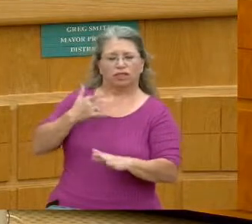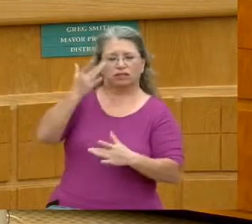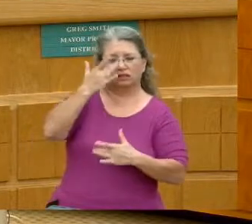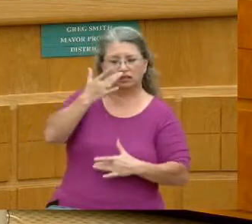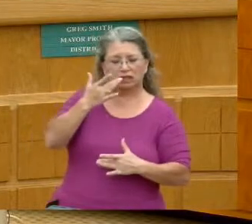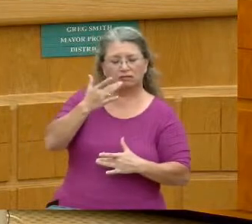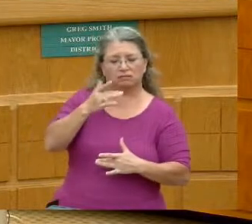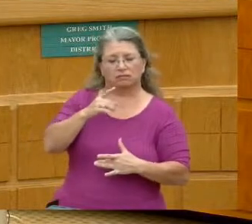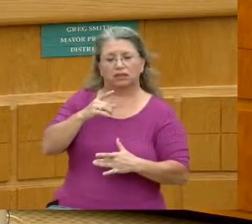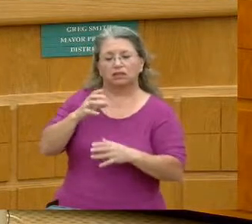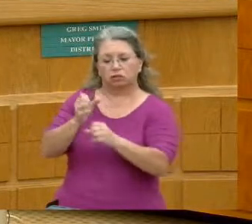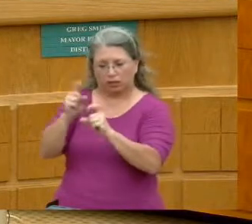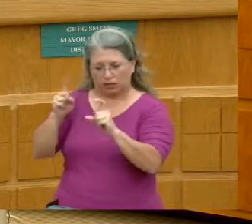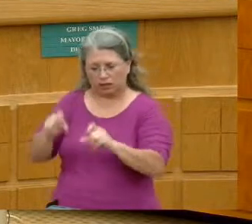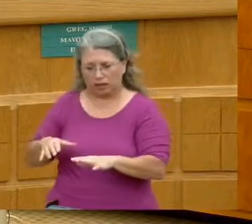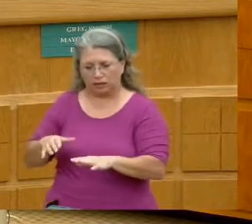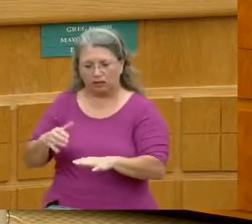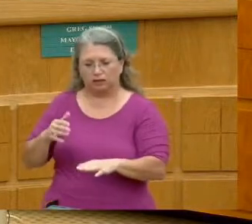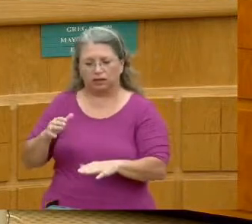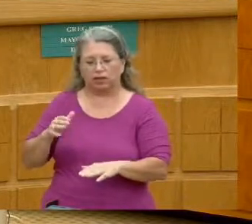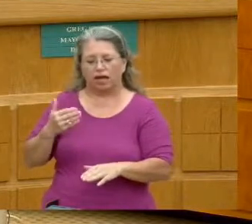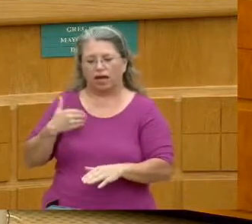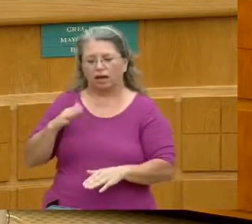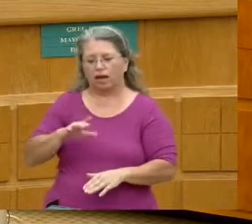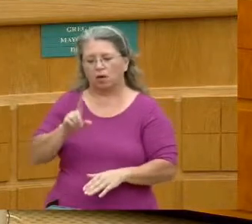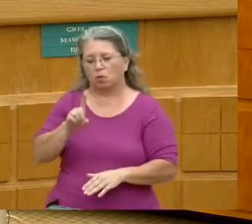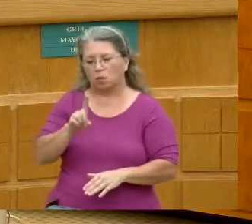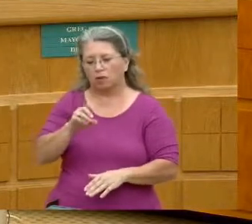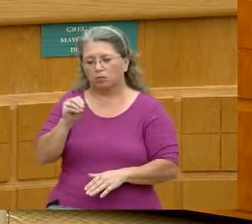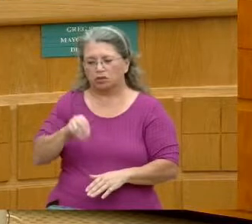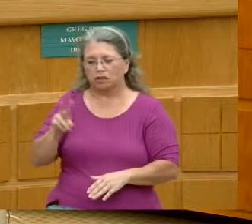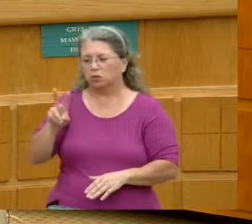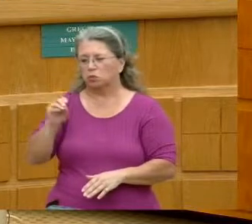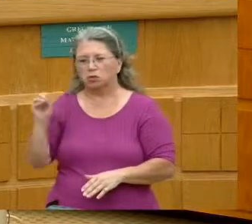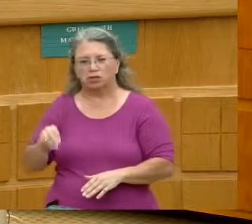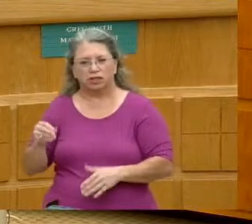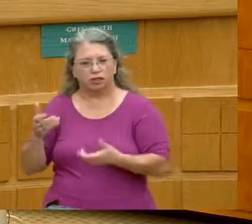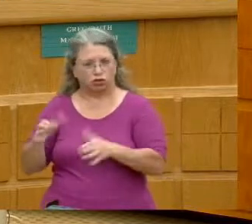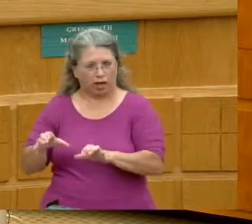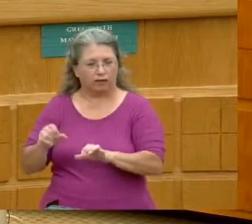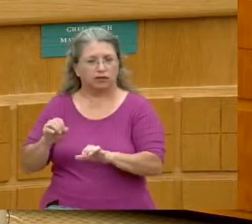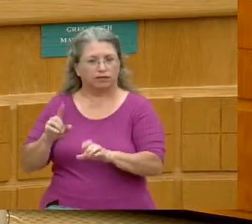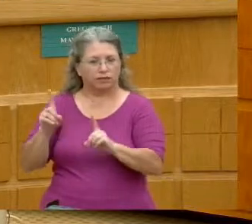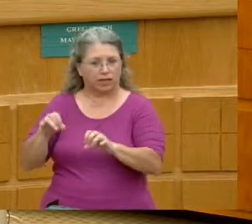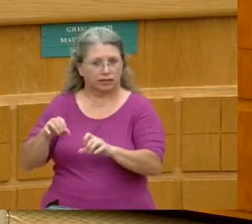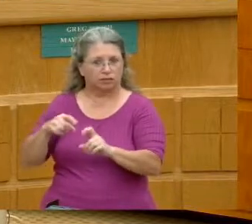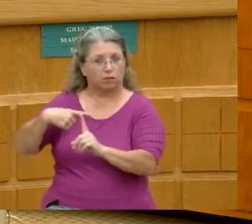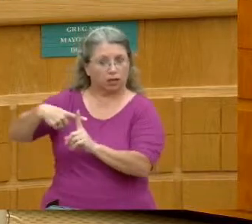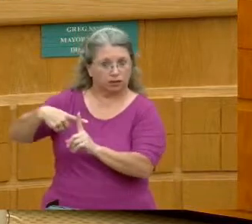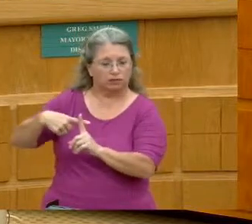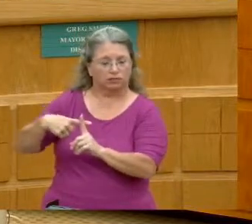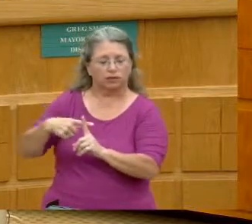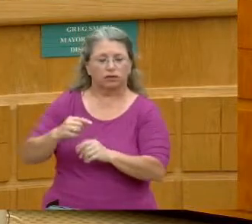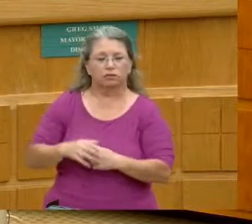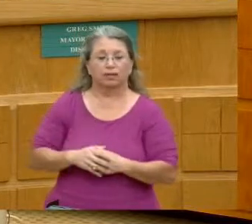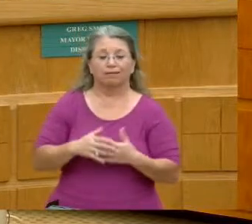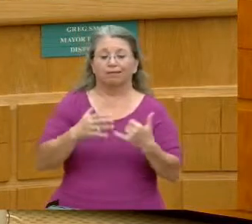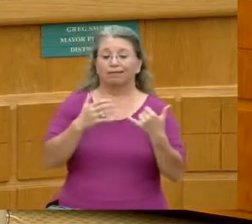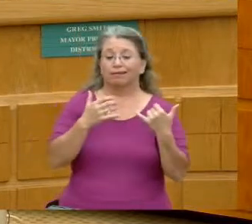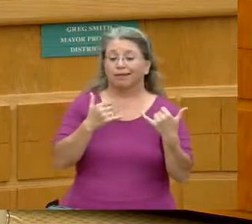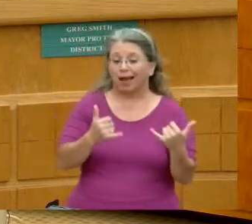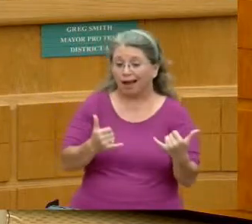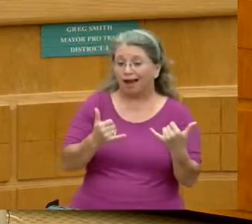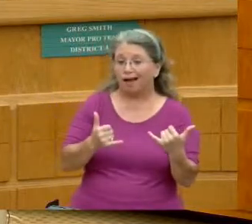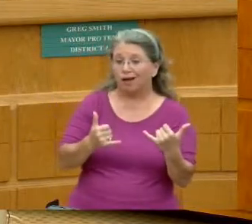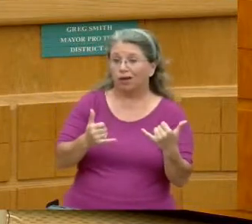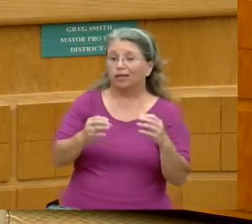testing positive for COVID-19. Now, in the last day or two, it's more like 4%, a 4% chance.